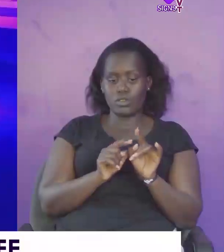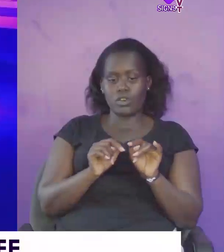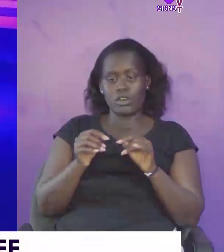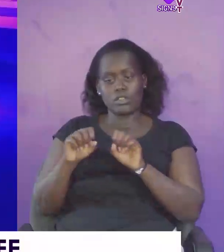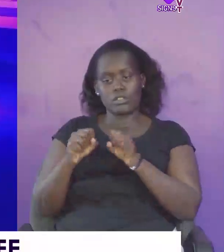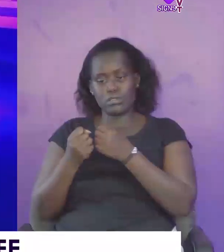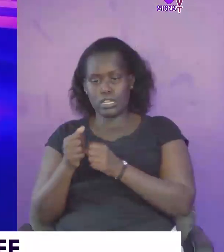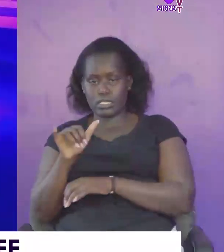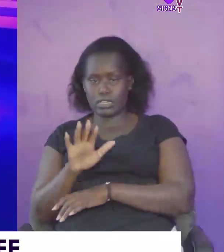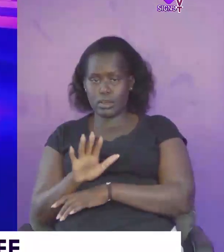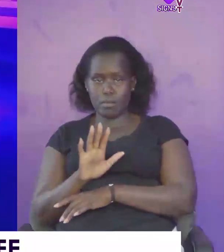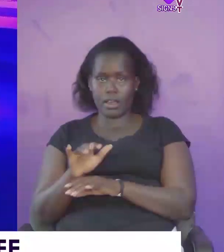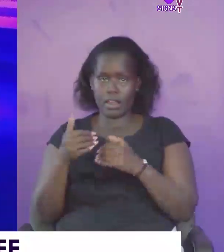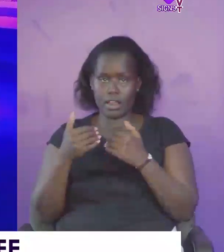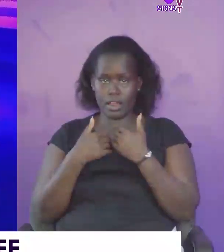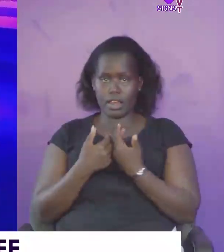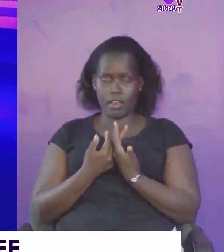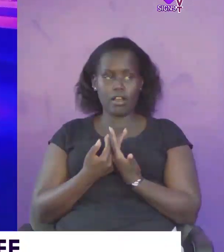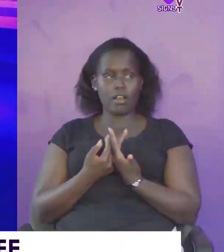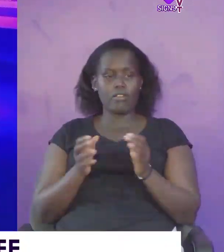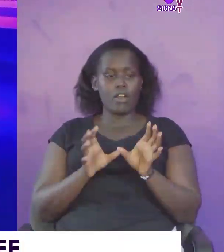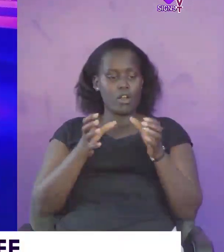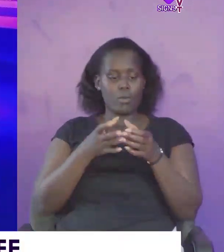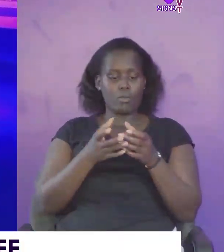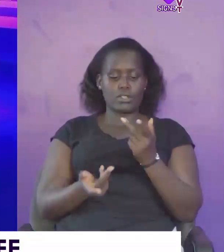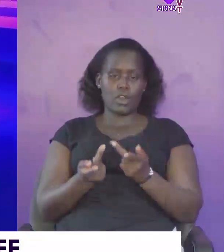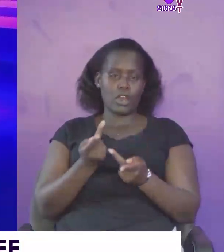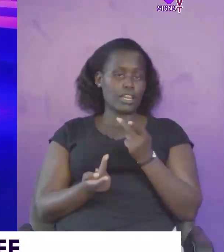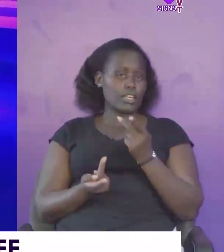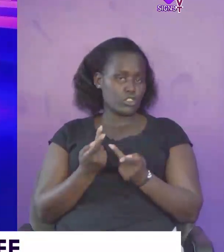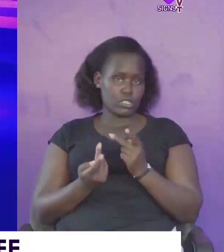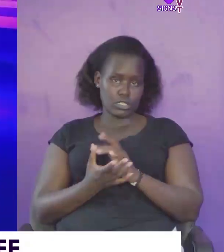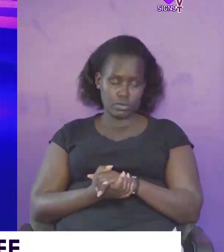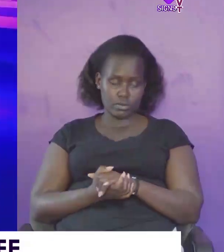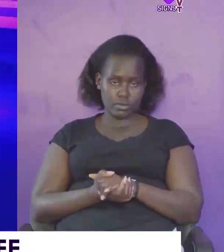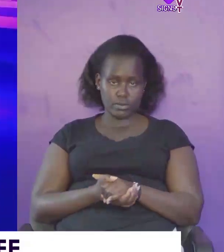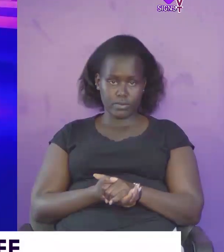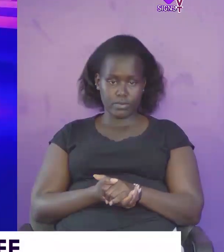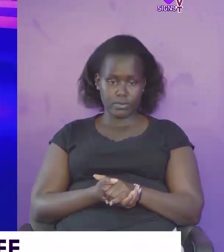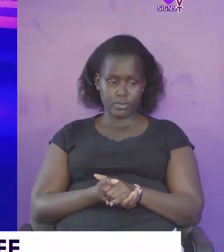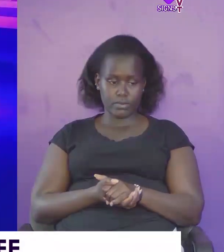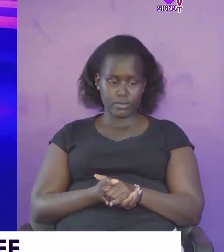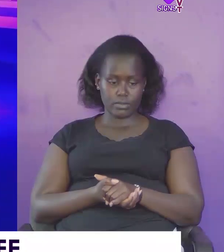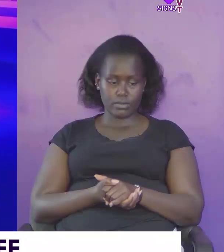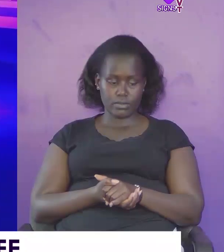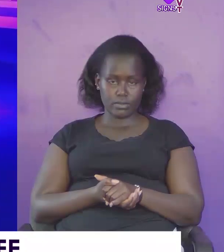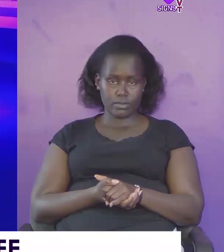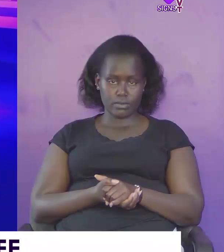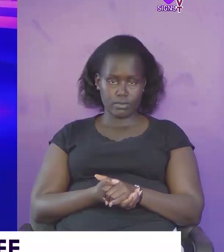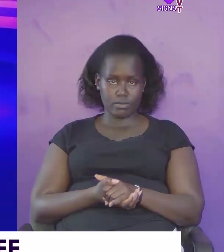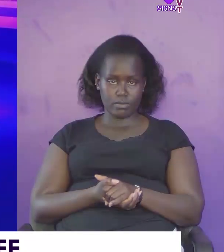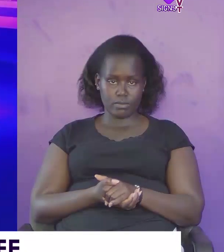in such a way that they had Yeah. communal kitchens. Uh-huh. They had communal kitchens, so it doesn't, it doesn't